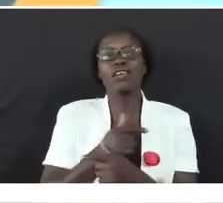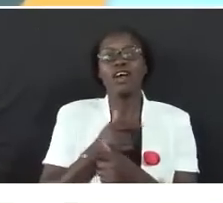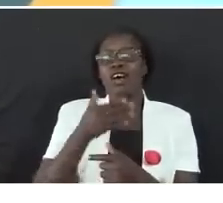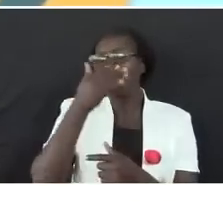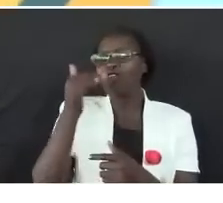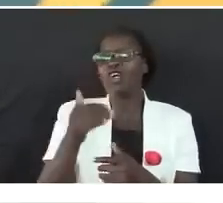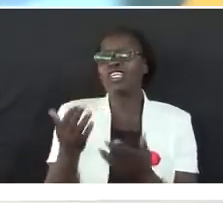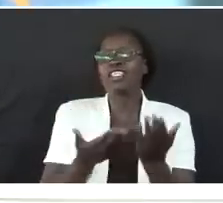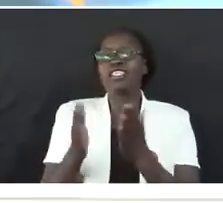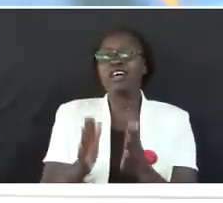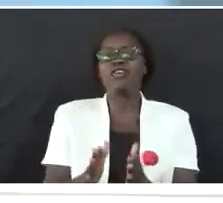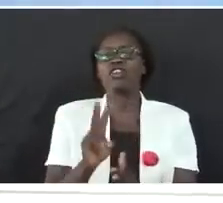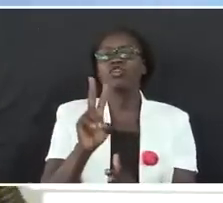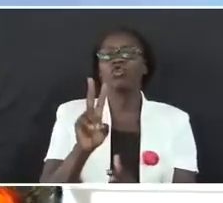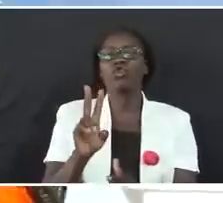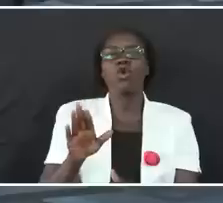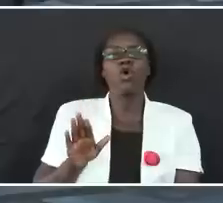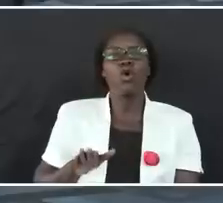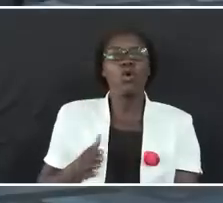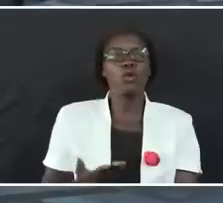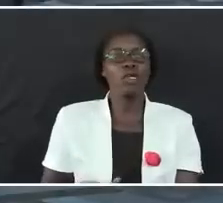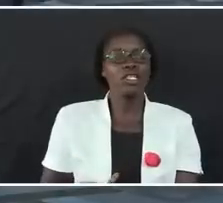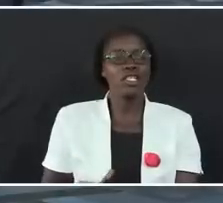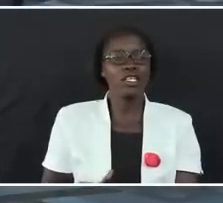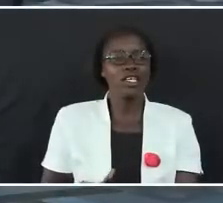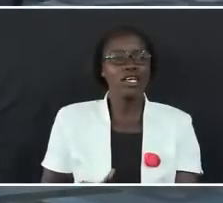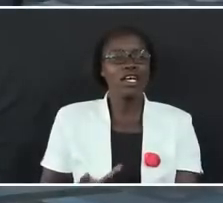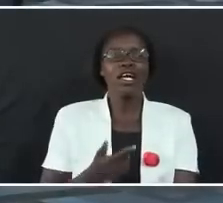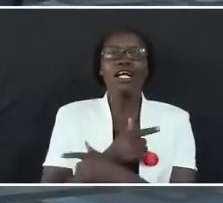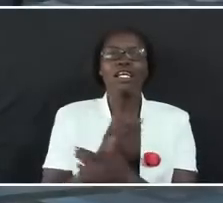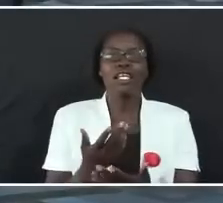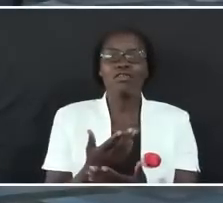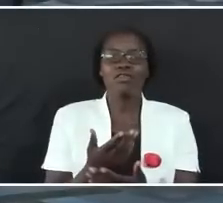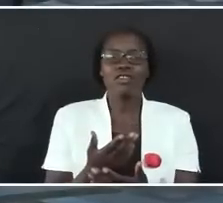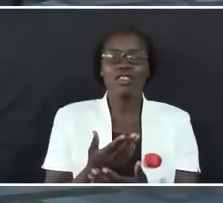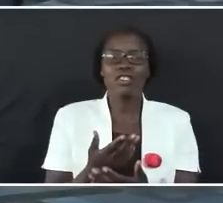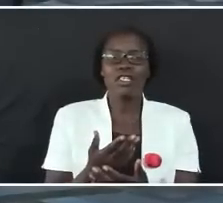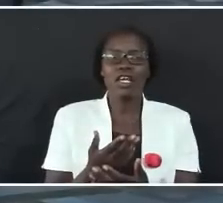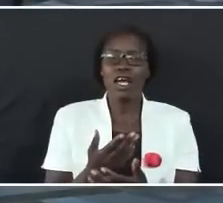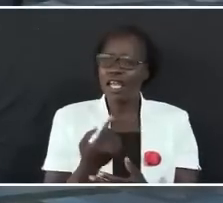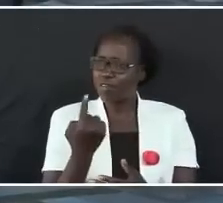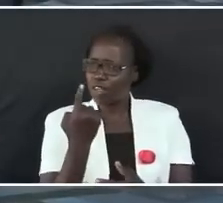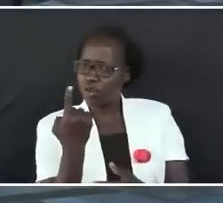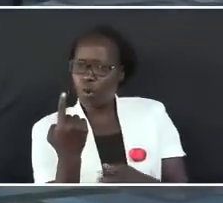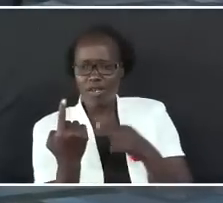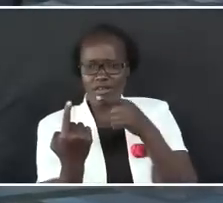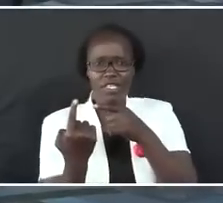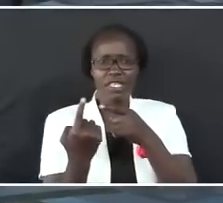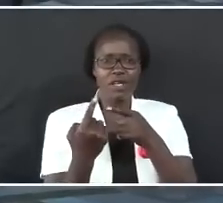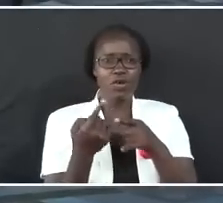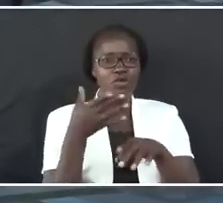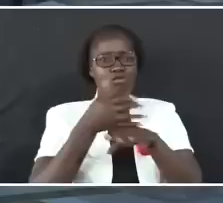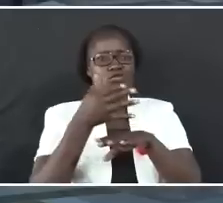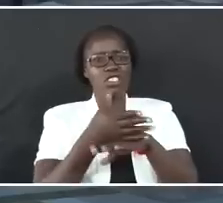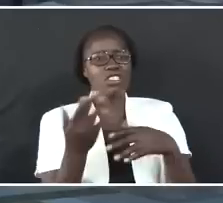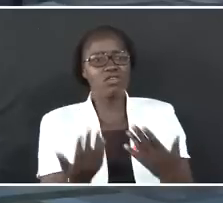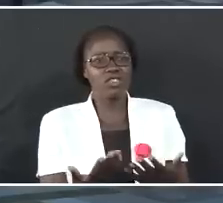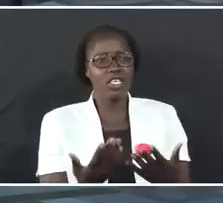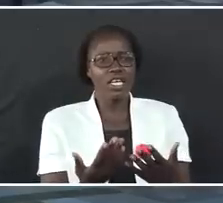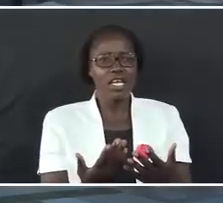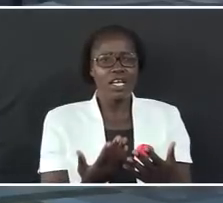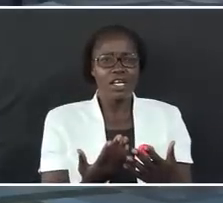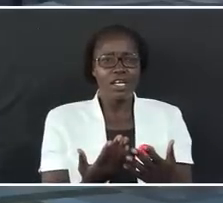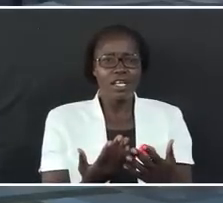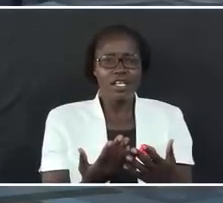girls. Two women he loved. No, one. It was one. The other one, he was deceived. Yeah. There